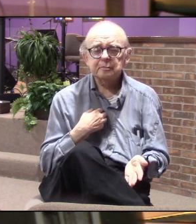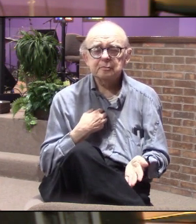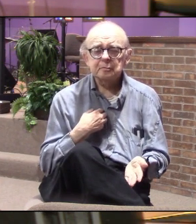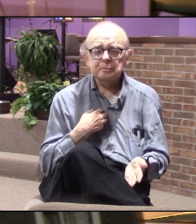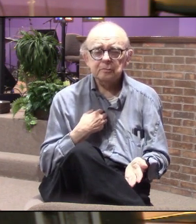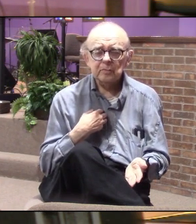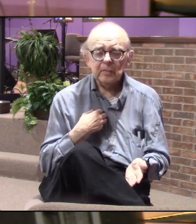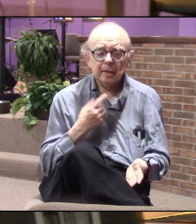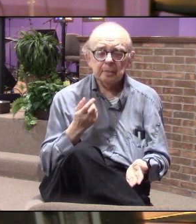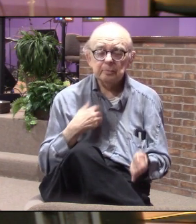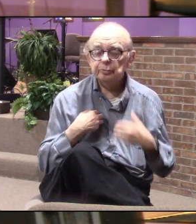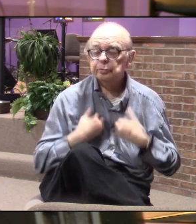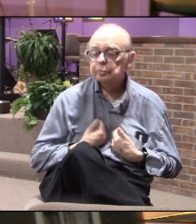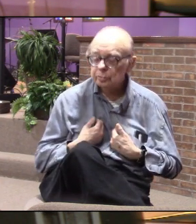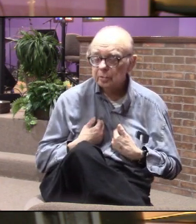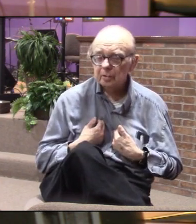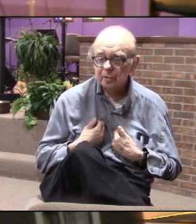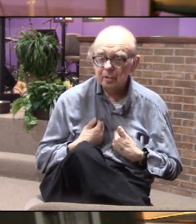I've exhausted.